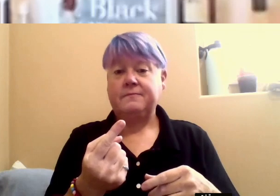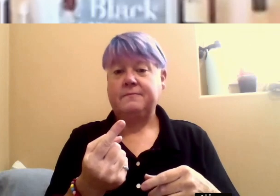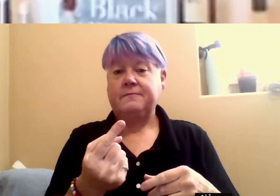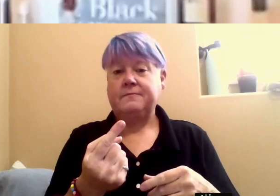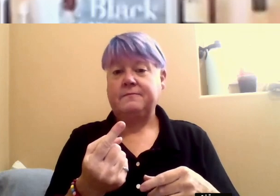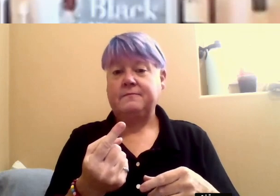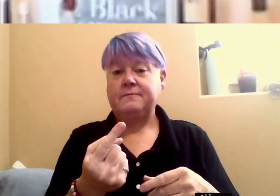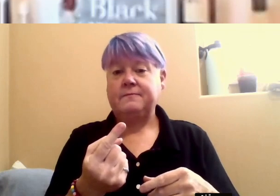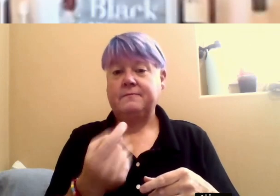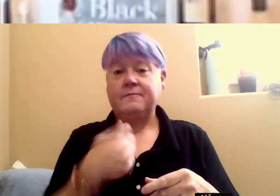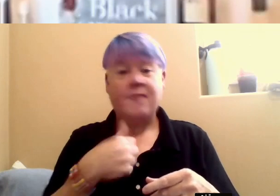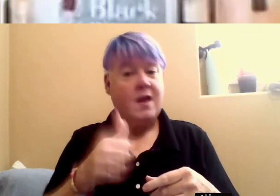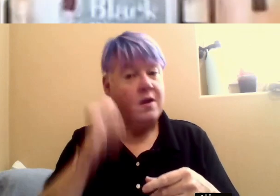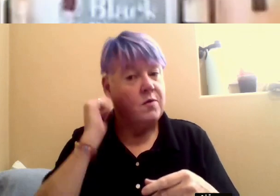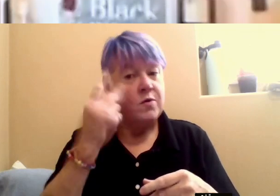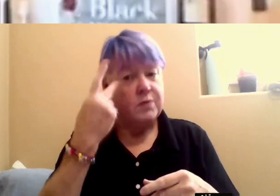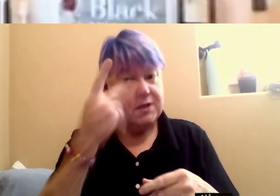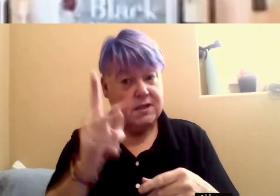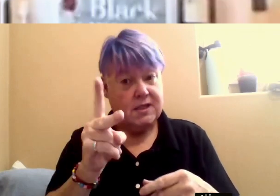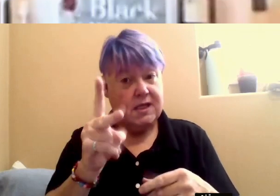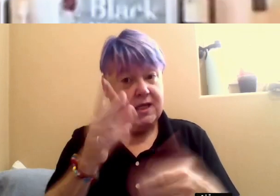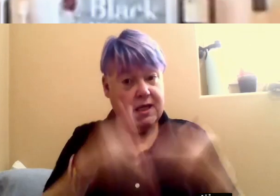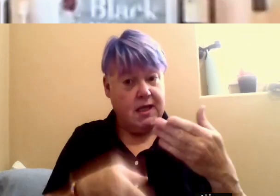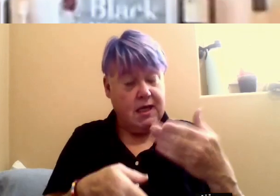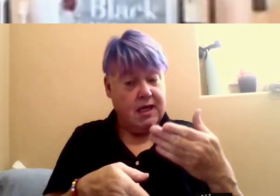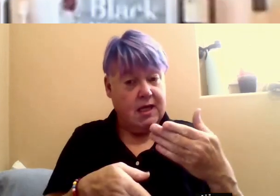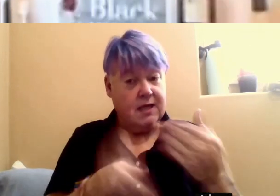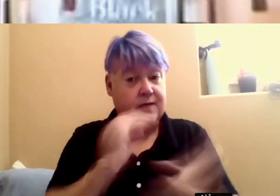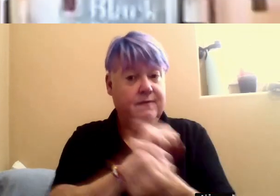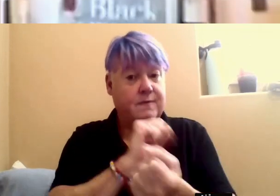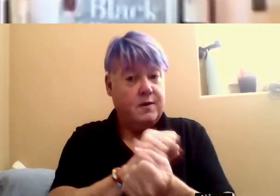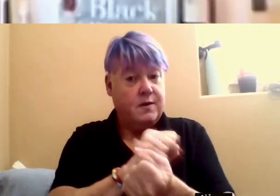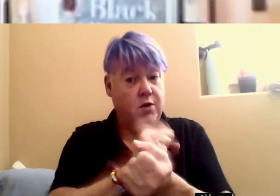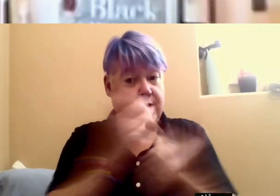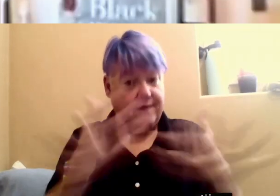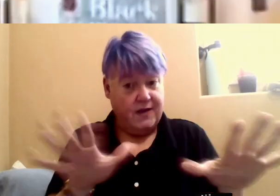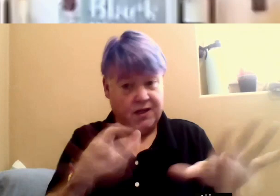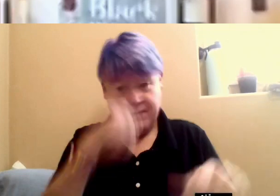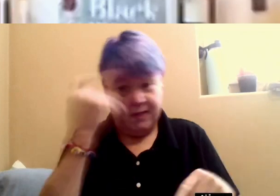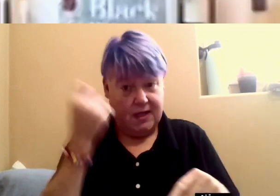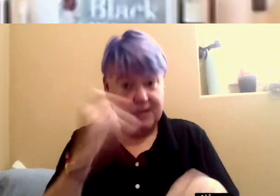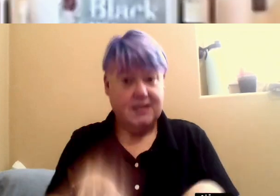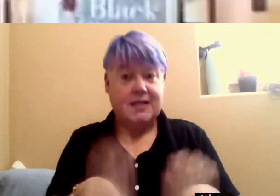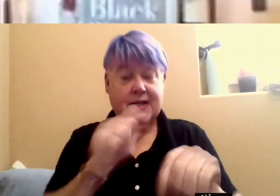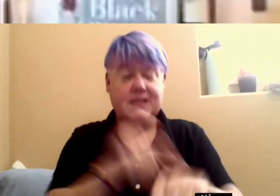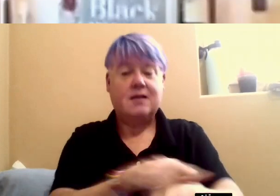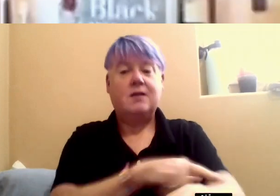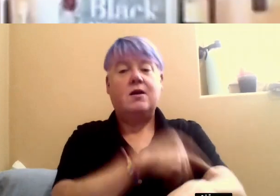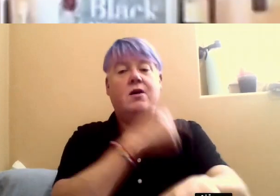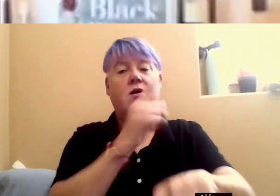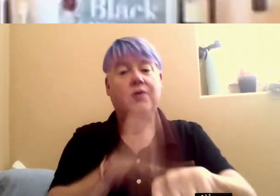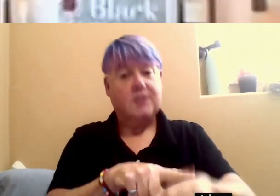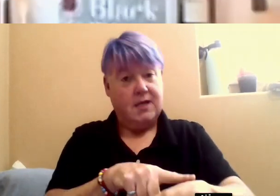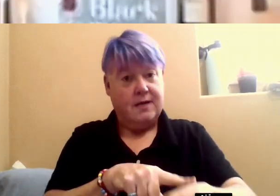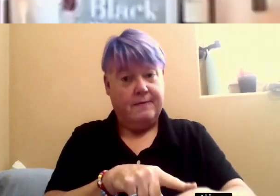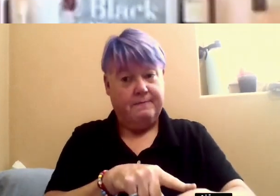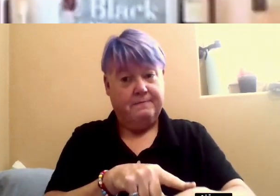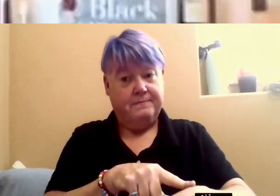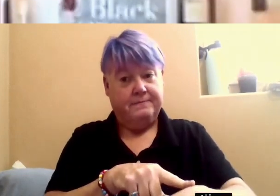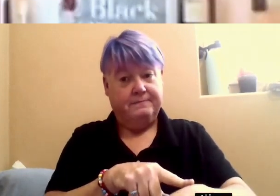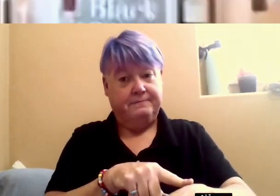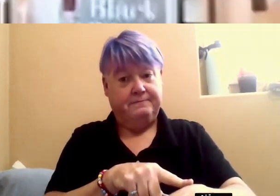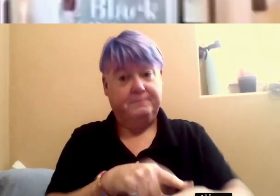I won't see the end result of the work that I've done because it takes a long time, right? And so I've kind of